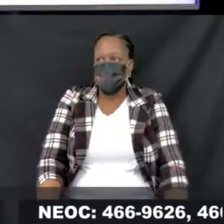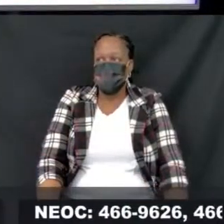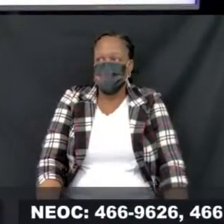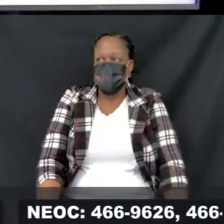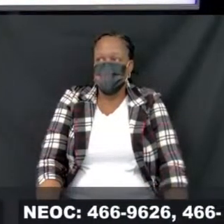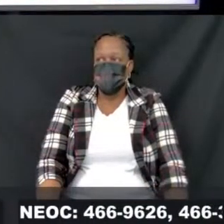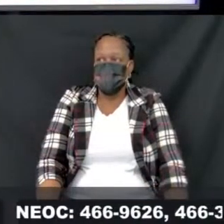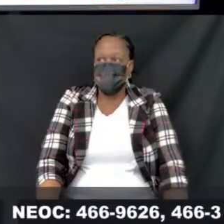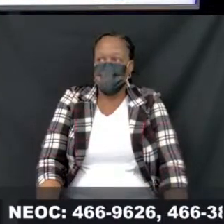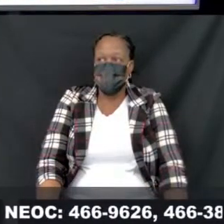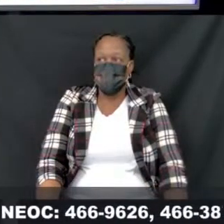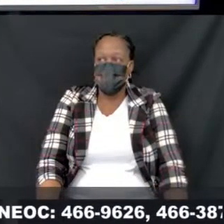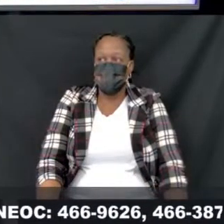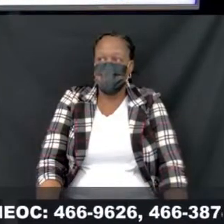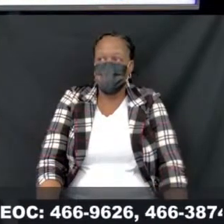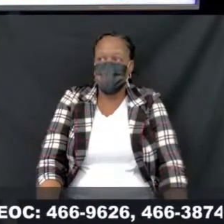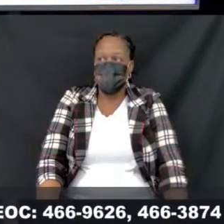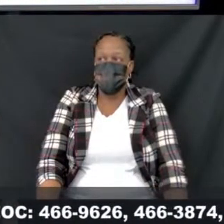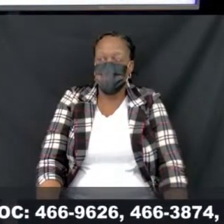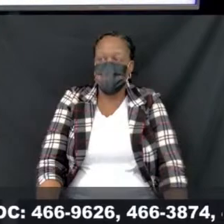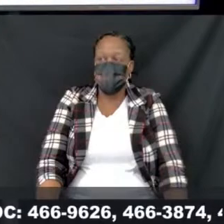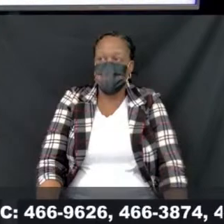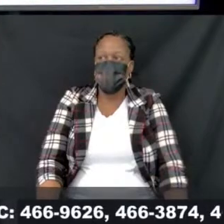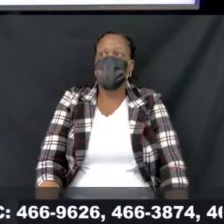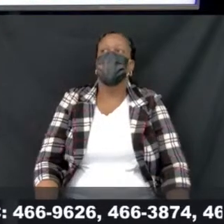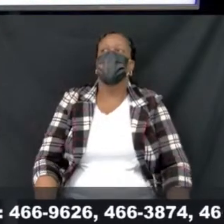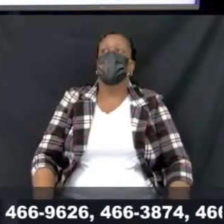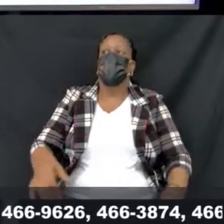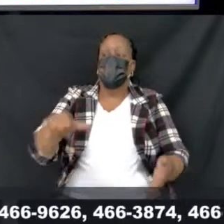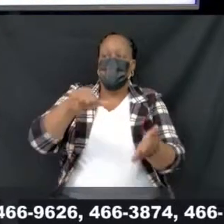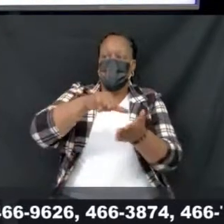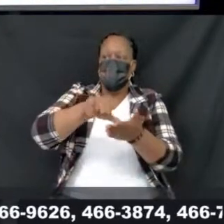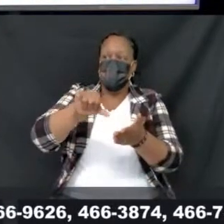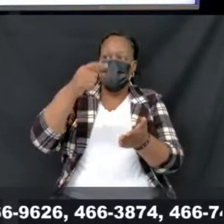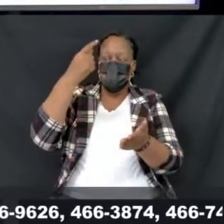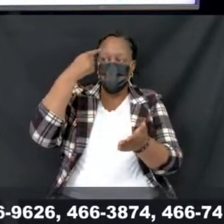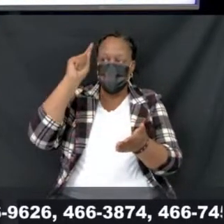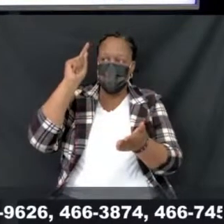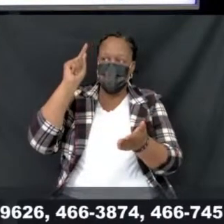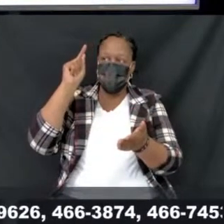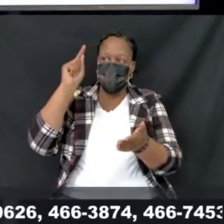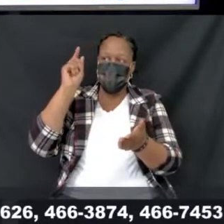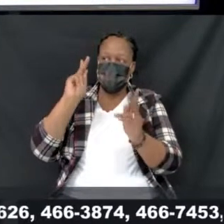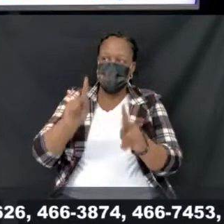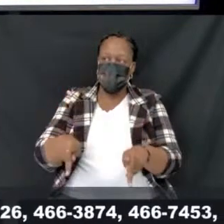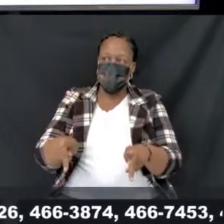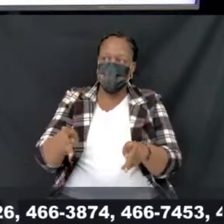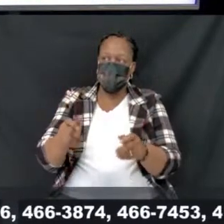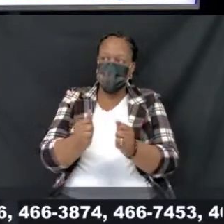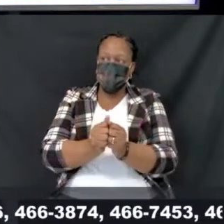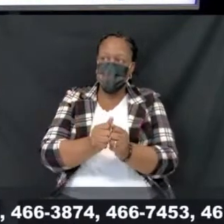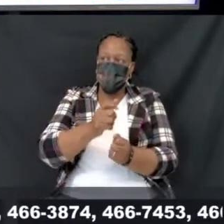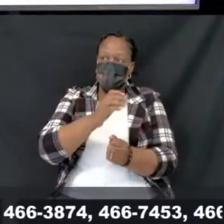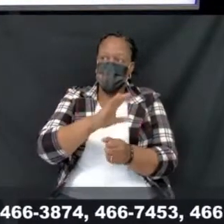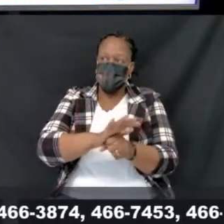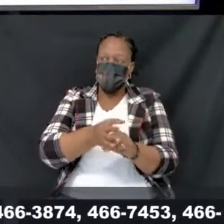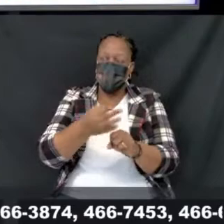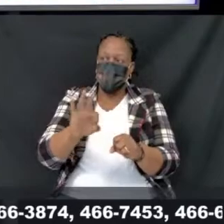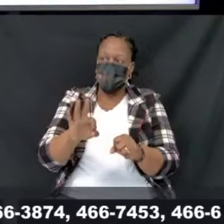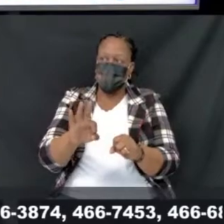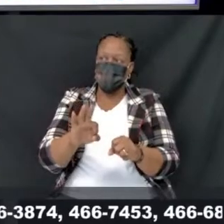Just to follow up on the question about the cost of care, the cost per day per patient is estimated to be